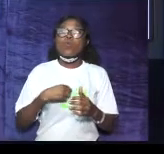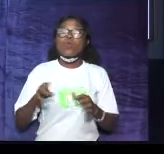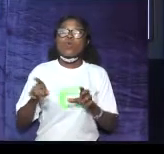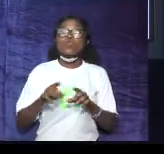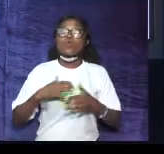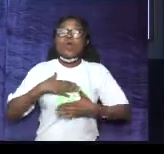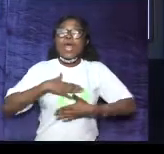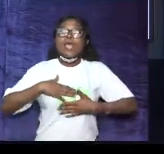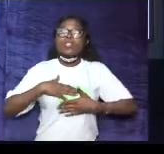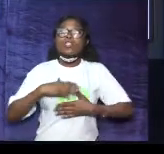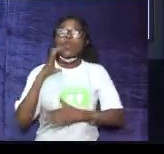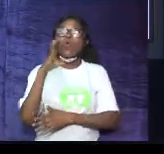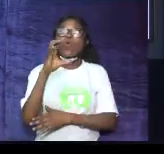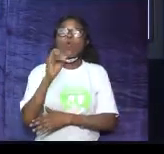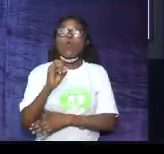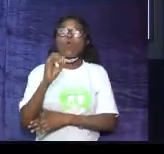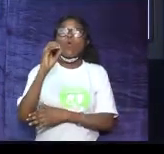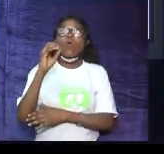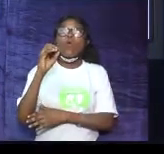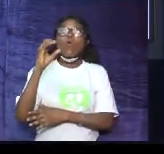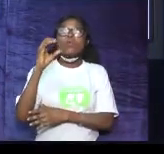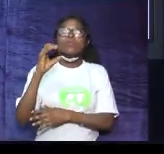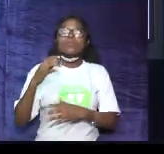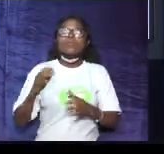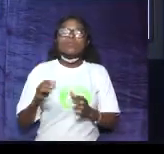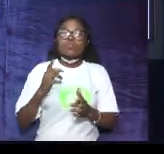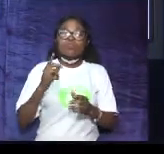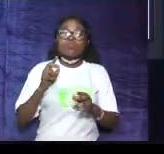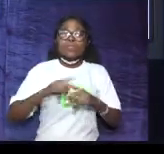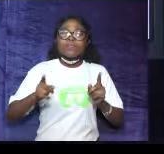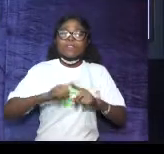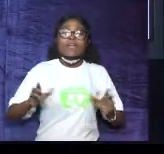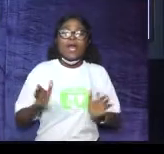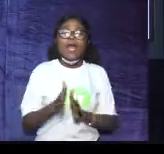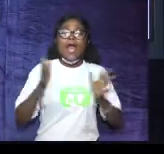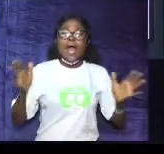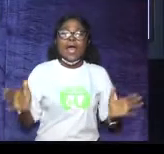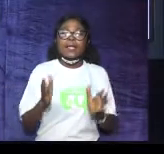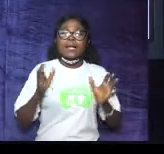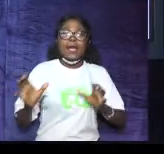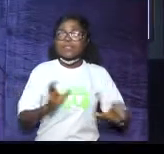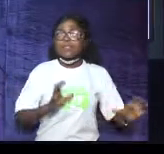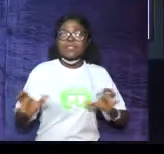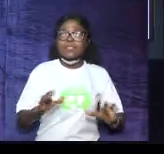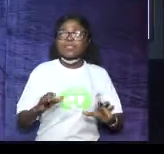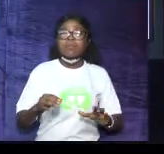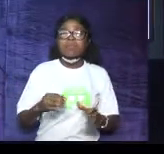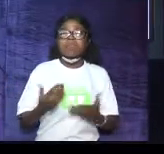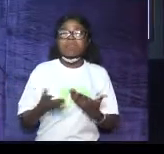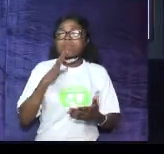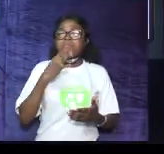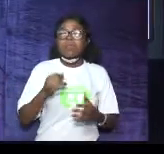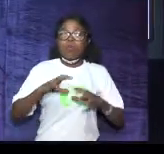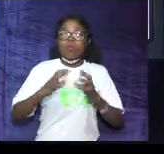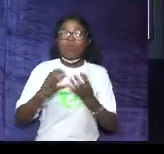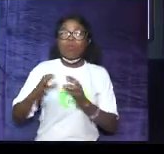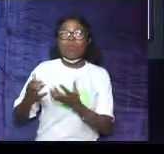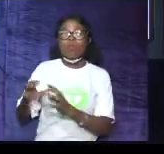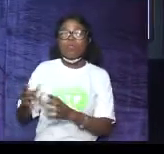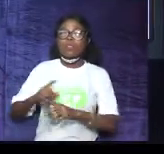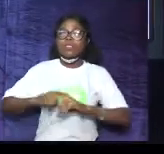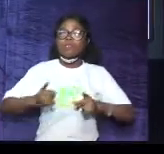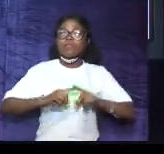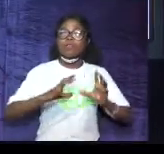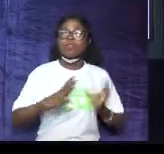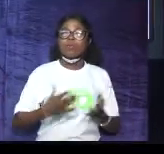We also enjoy co-curricular activities like Jet Club, Literary